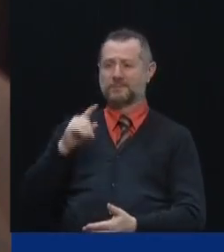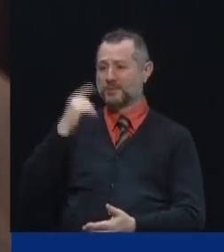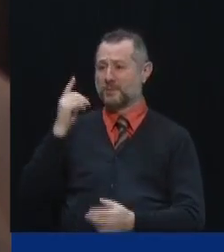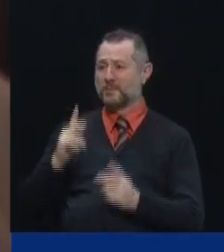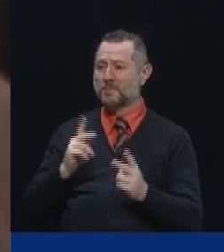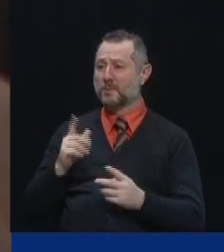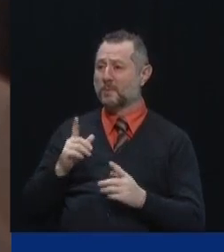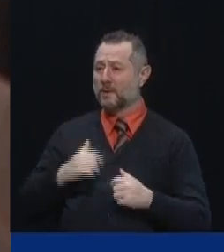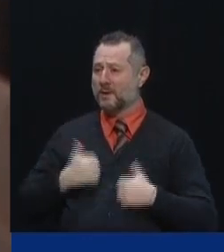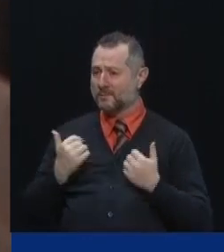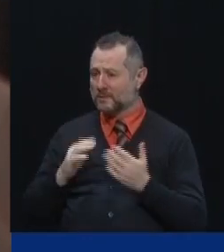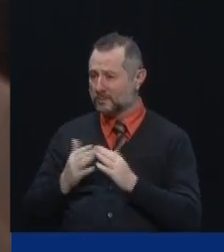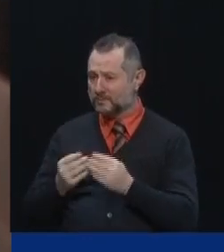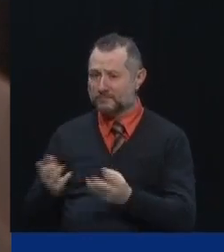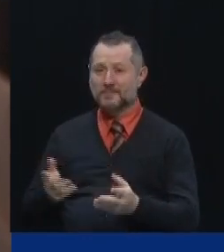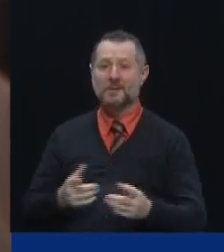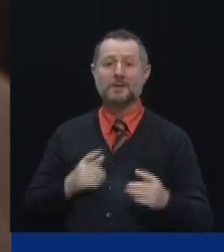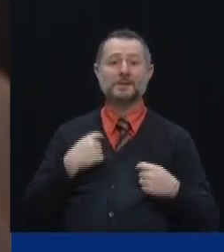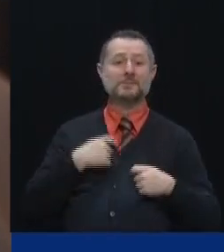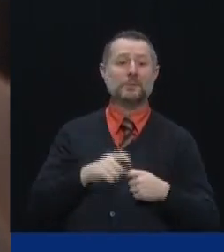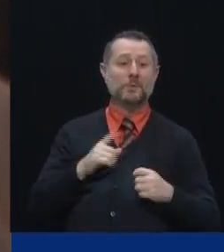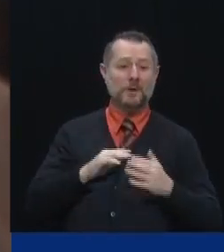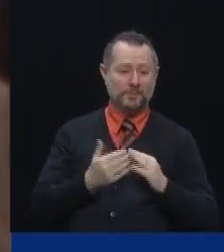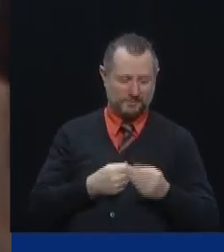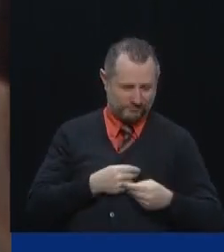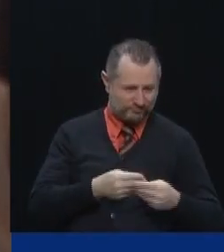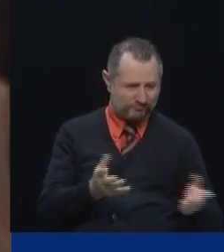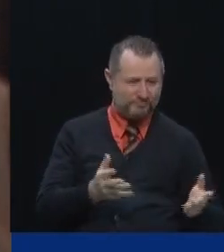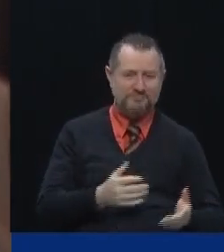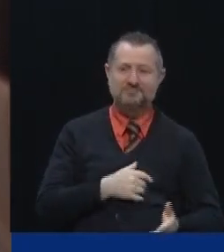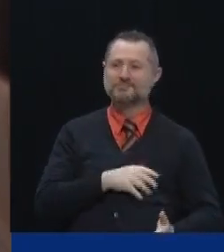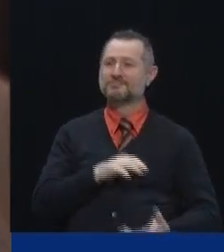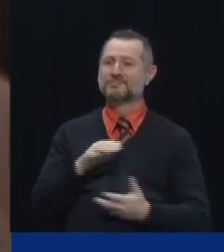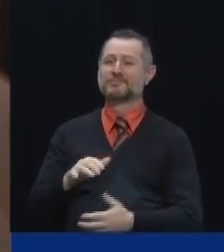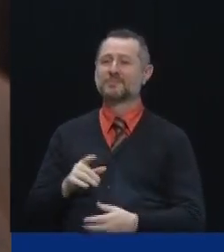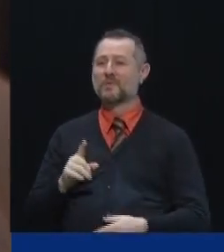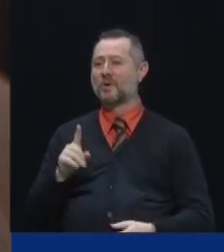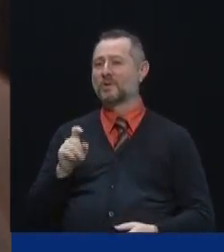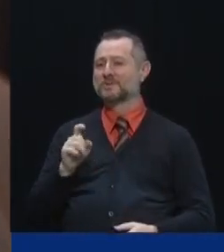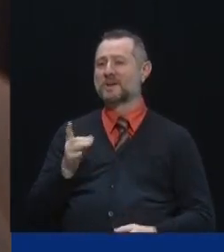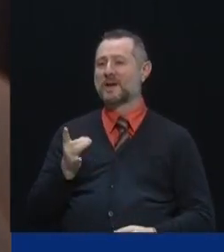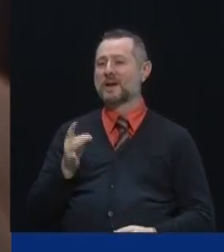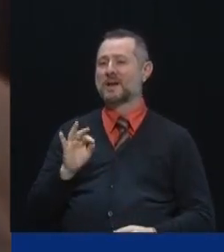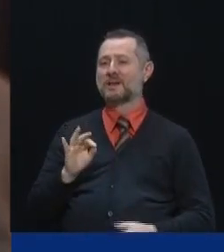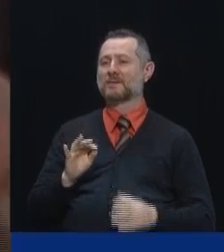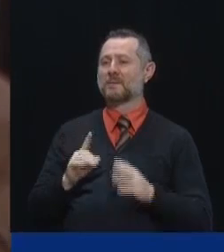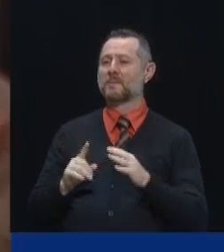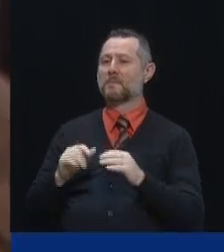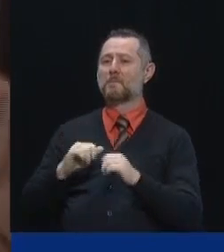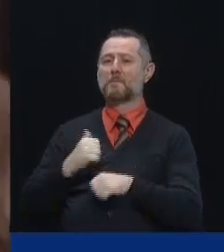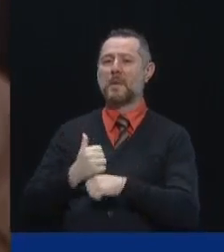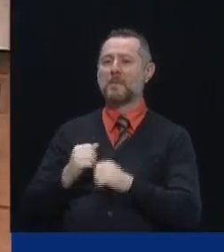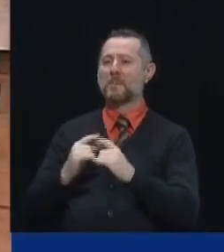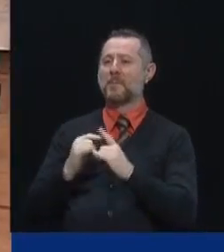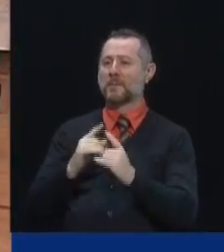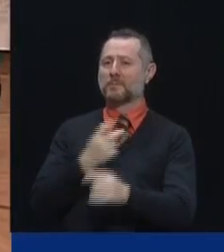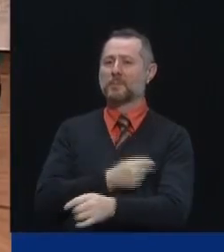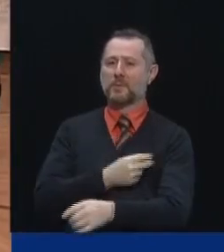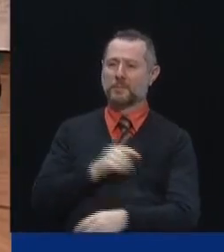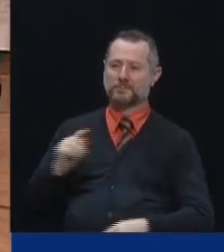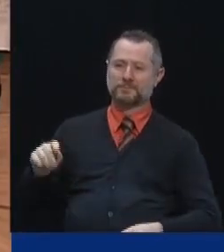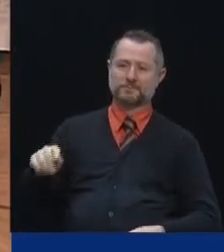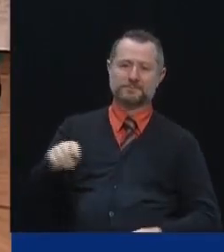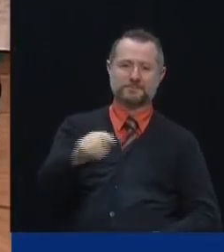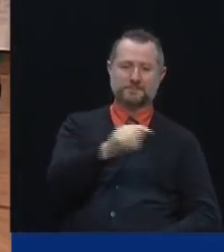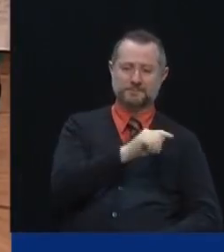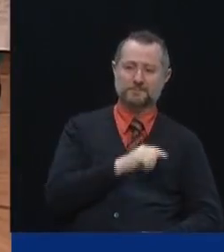to the Latino community, 189 pop-up vaccine sites in communities of color.